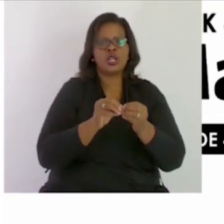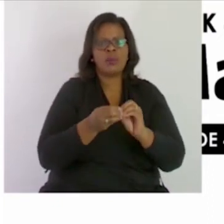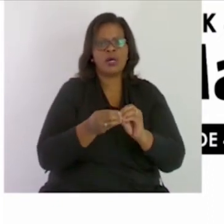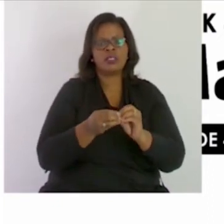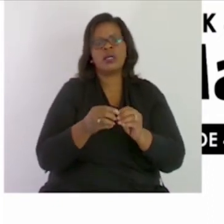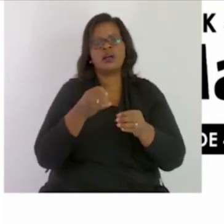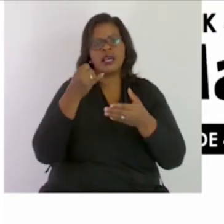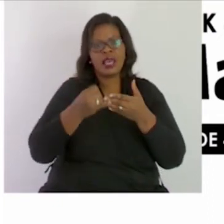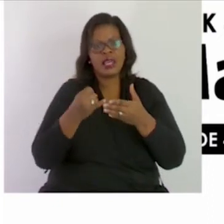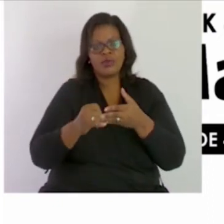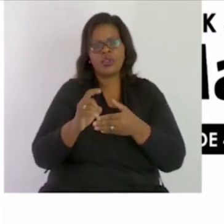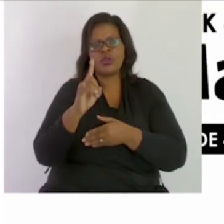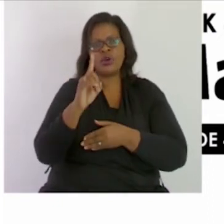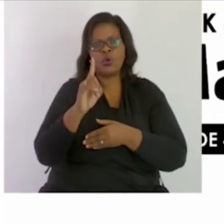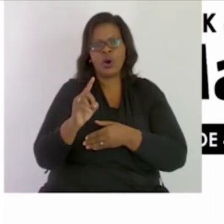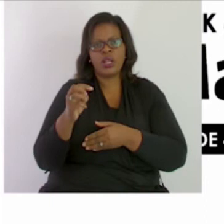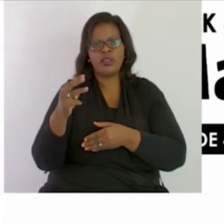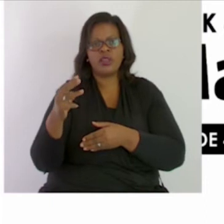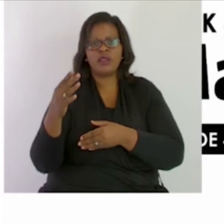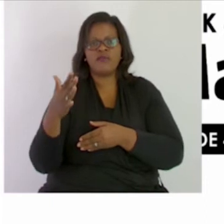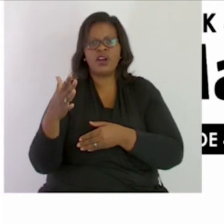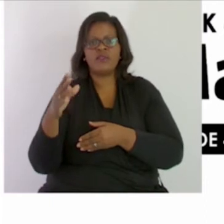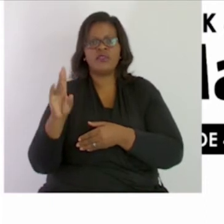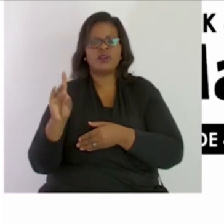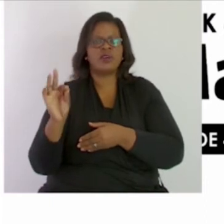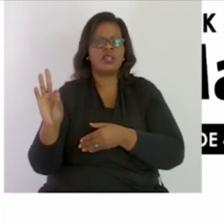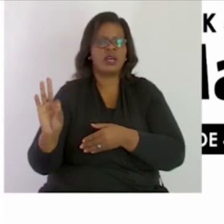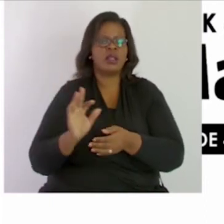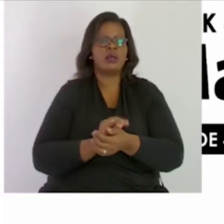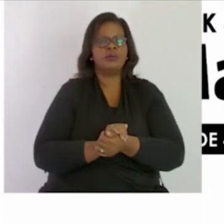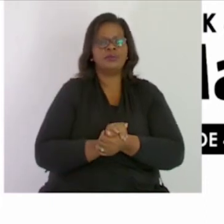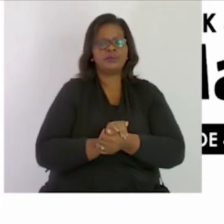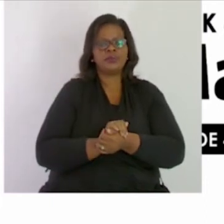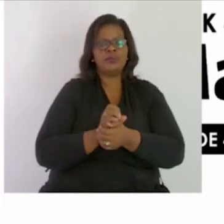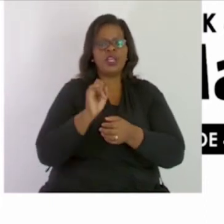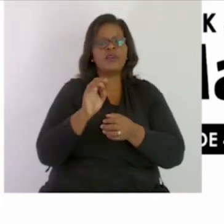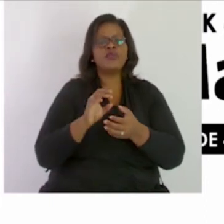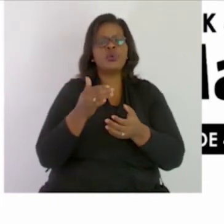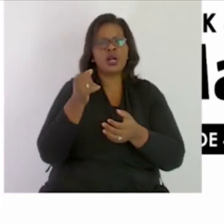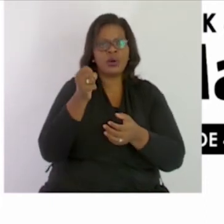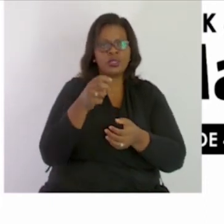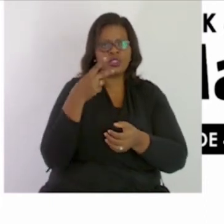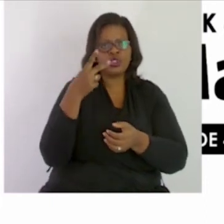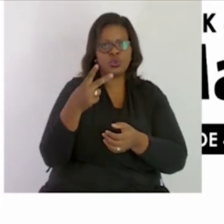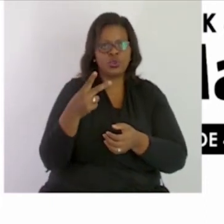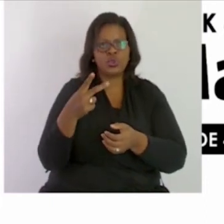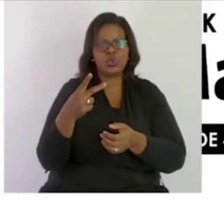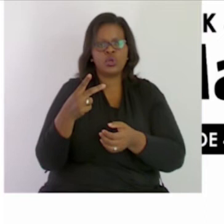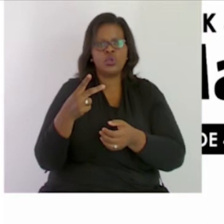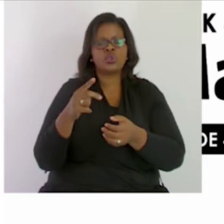5, 7, and 9. So when you are counting in twos, it means you are